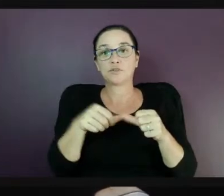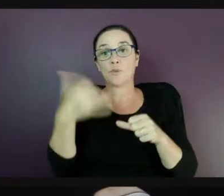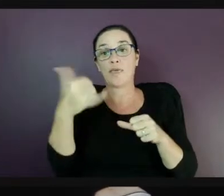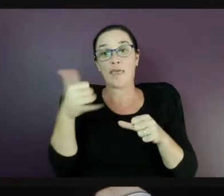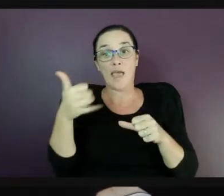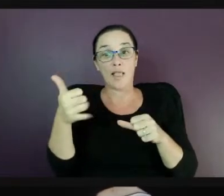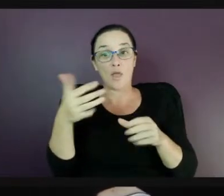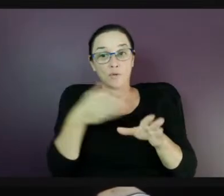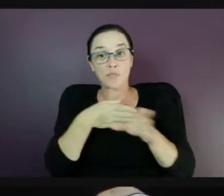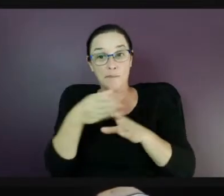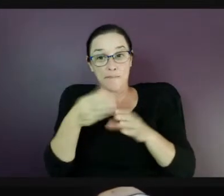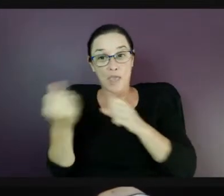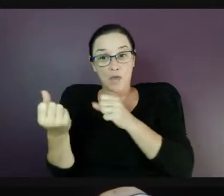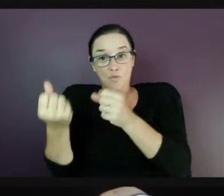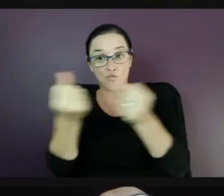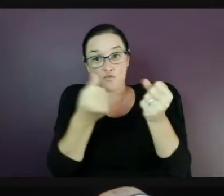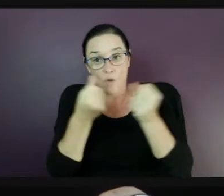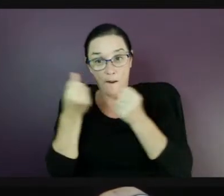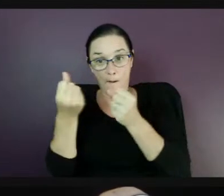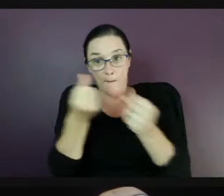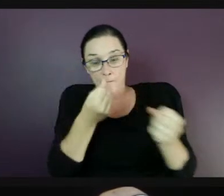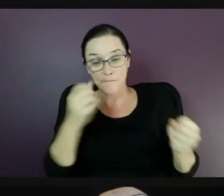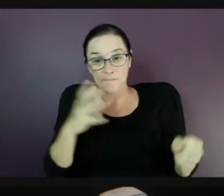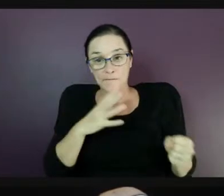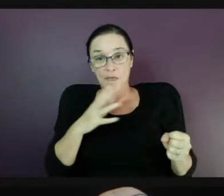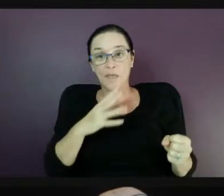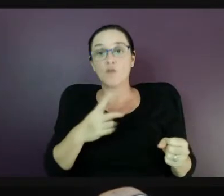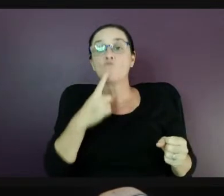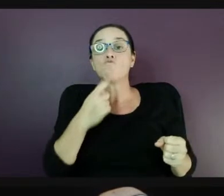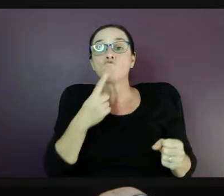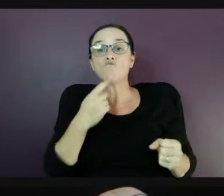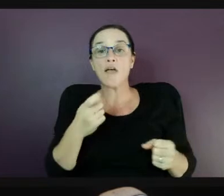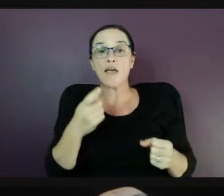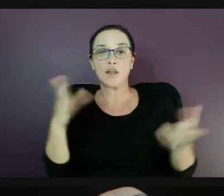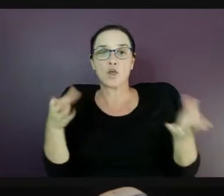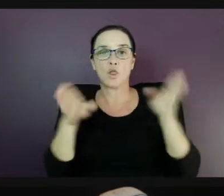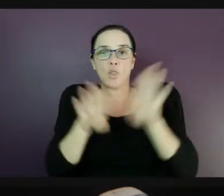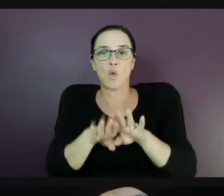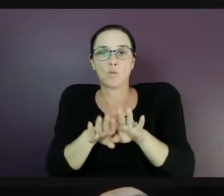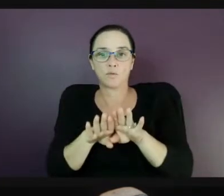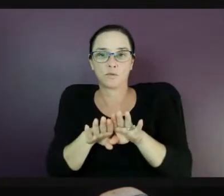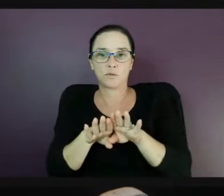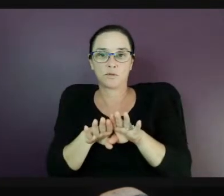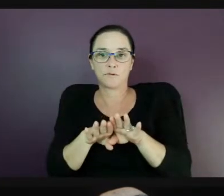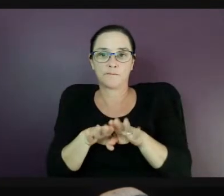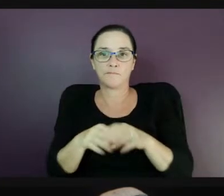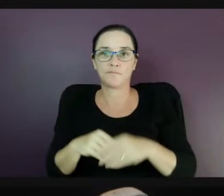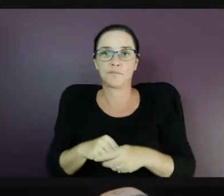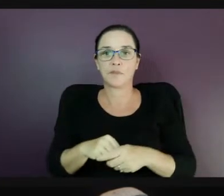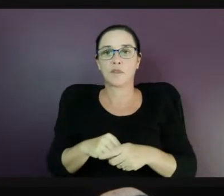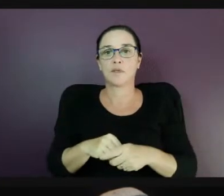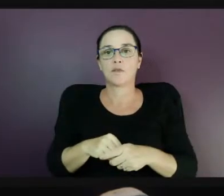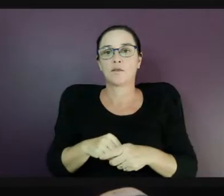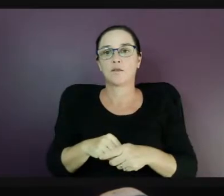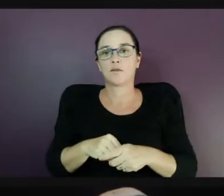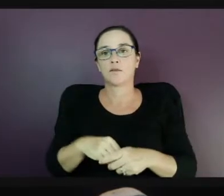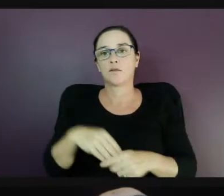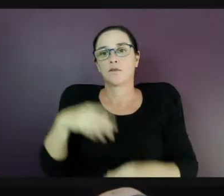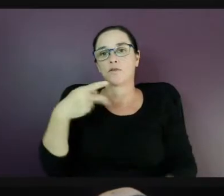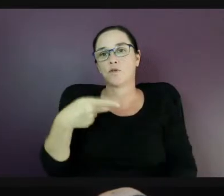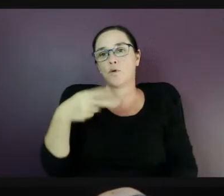still all open. Red is the area they've closed. So they have closed the Pu'upuai